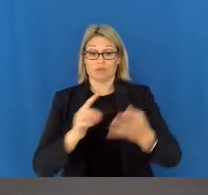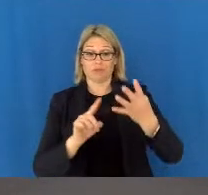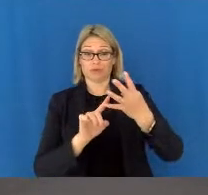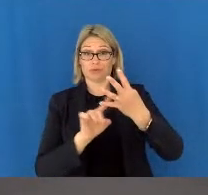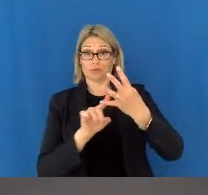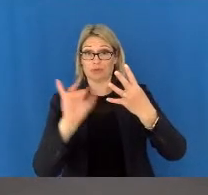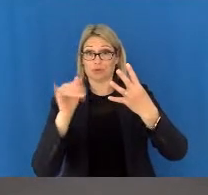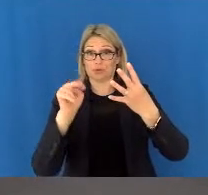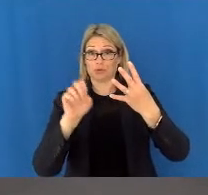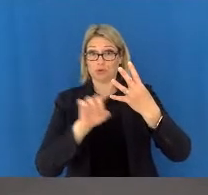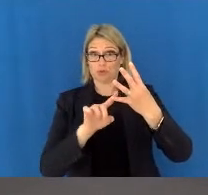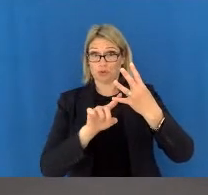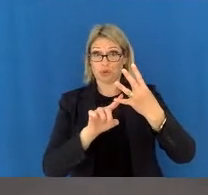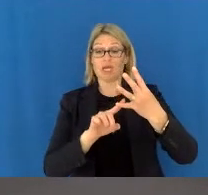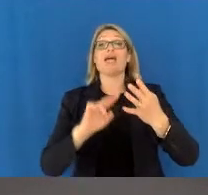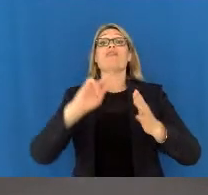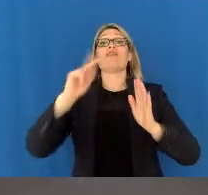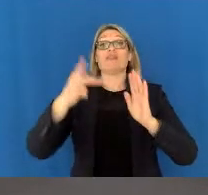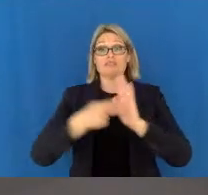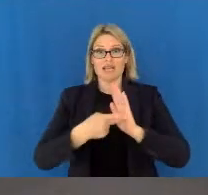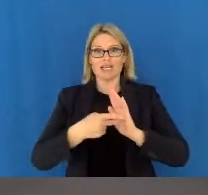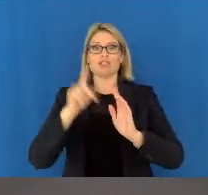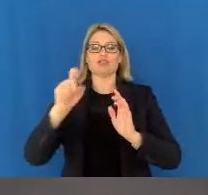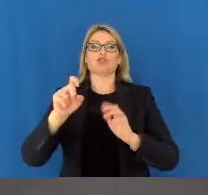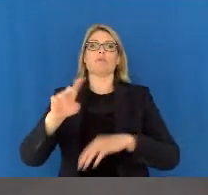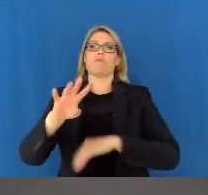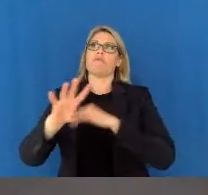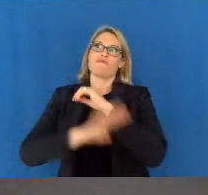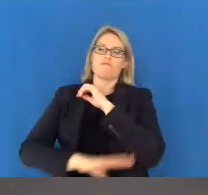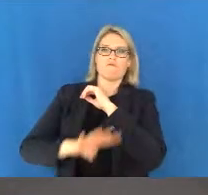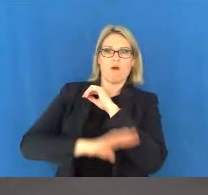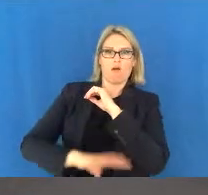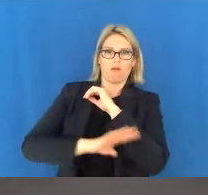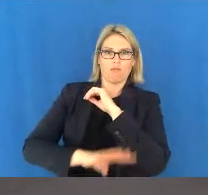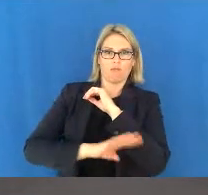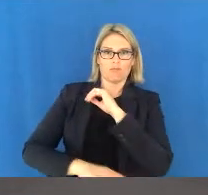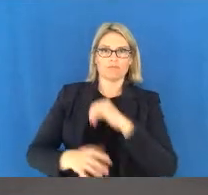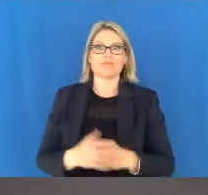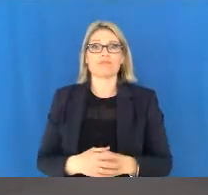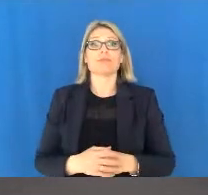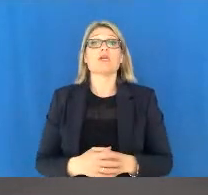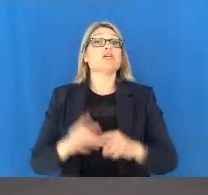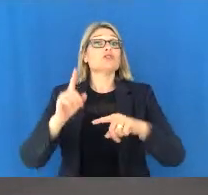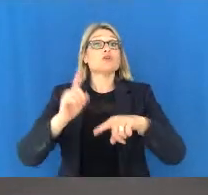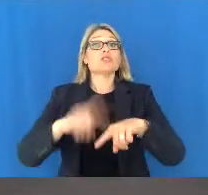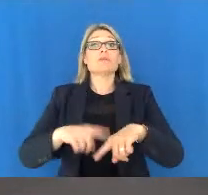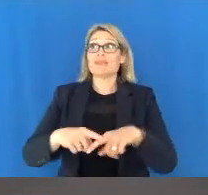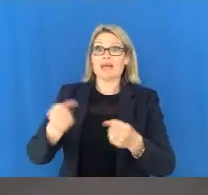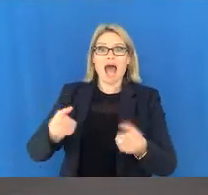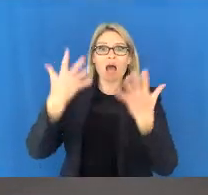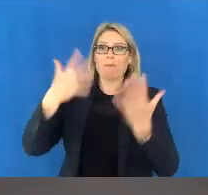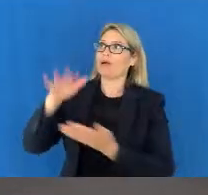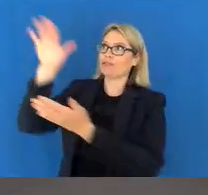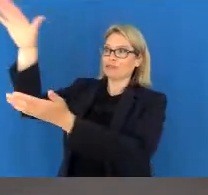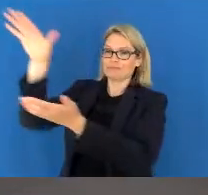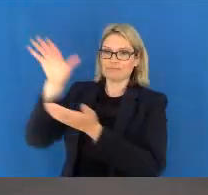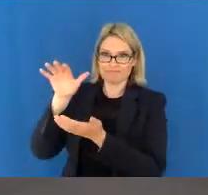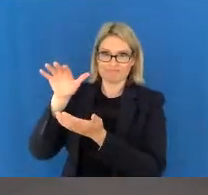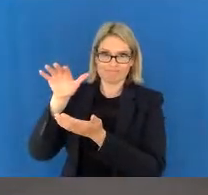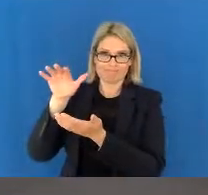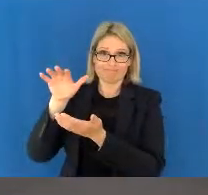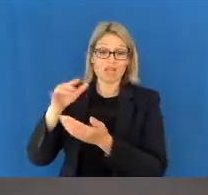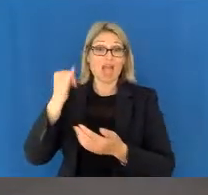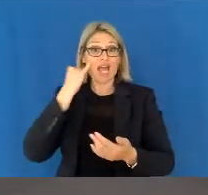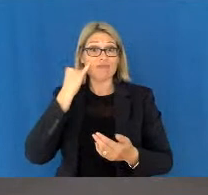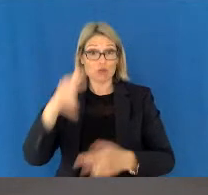their second dose on board before the fall. So the second dose clinics may be changed based on vaccine availability, and that's for sure. So if you're one of those people